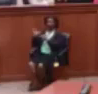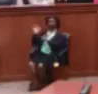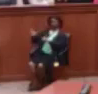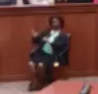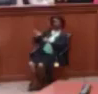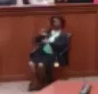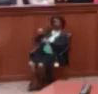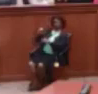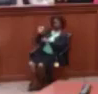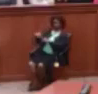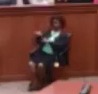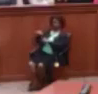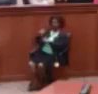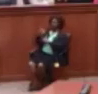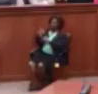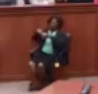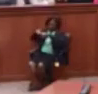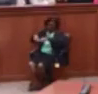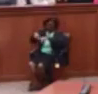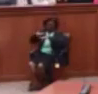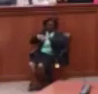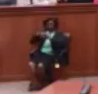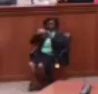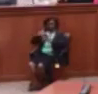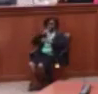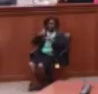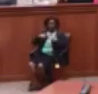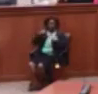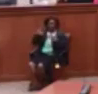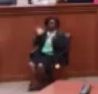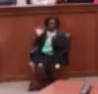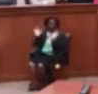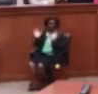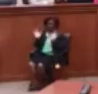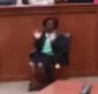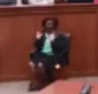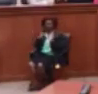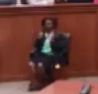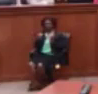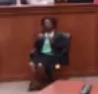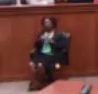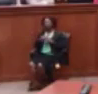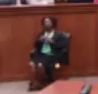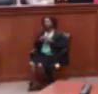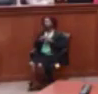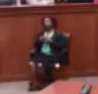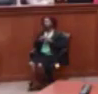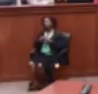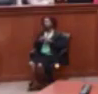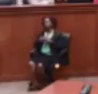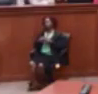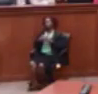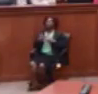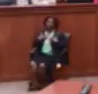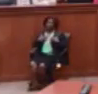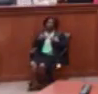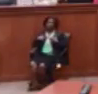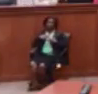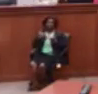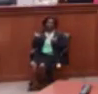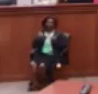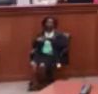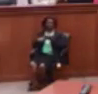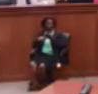what about this? We're really heavily invested here. What about this? So I think that it's very good that we're listening to